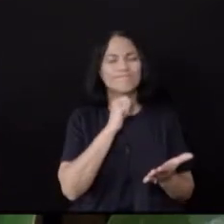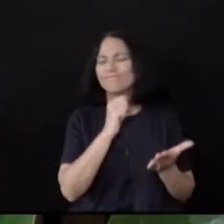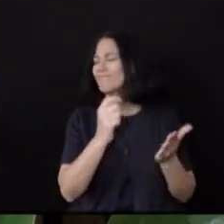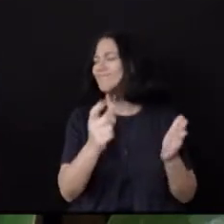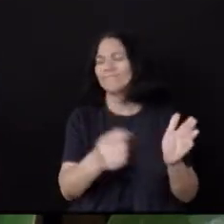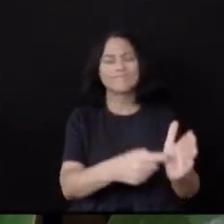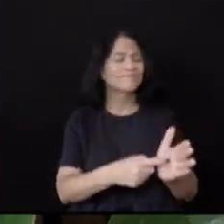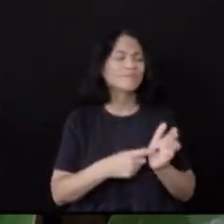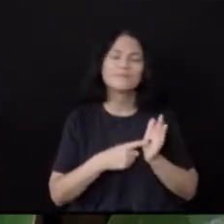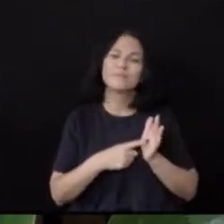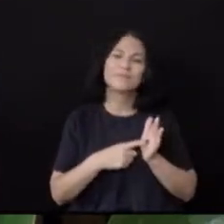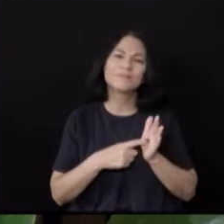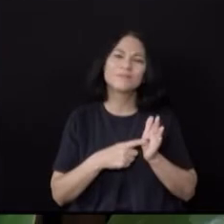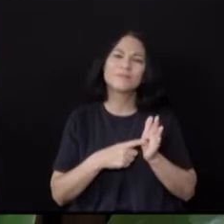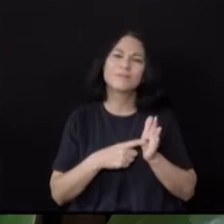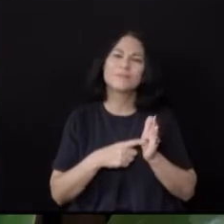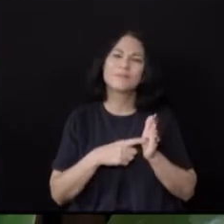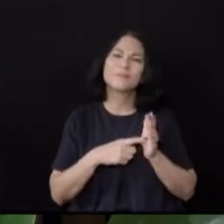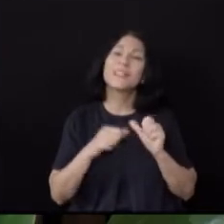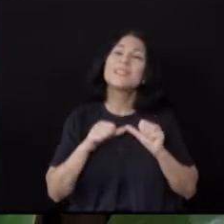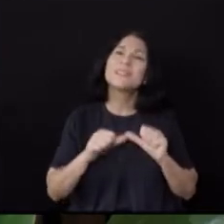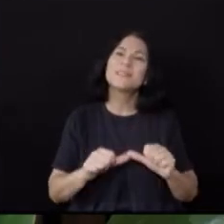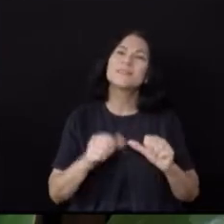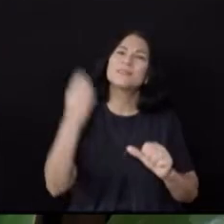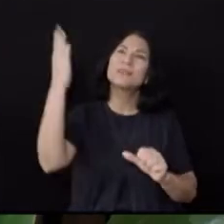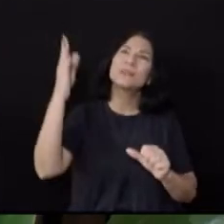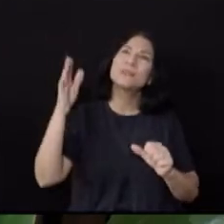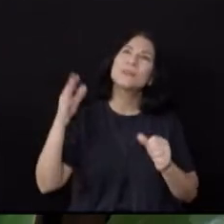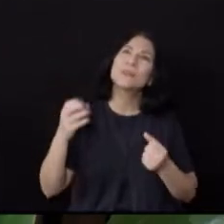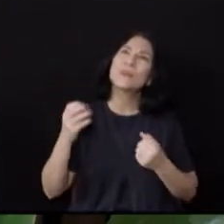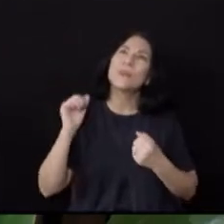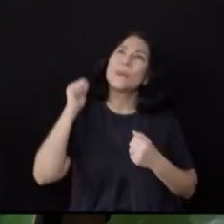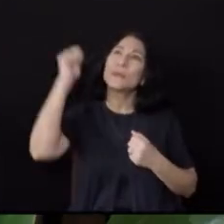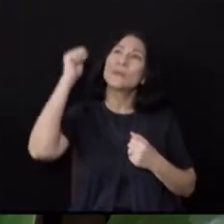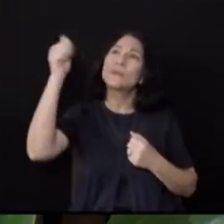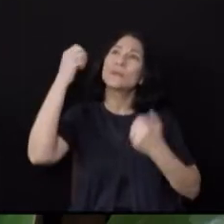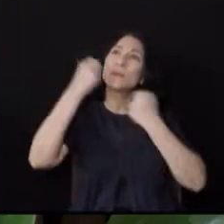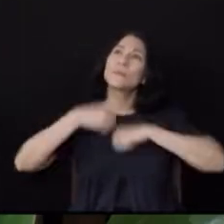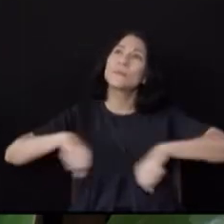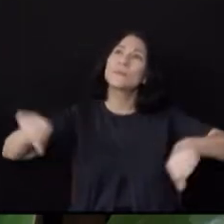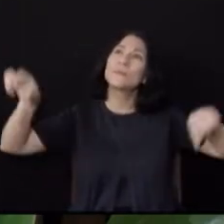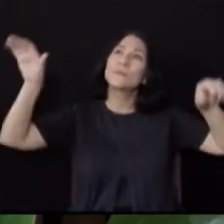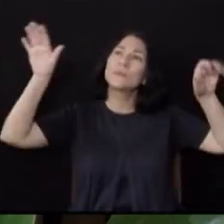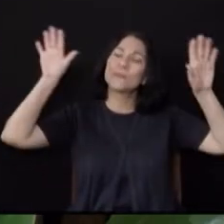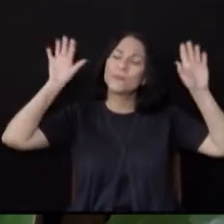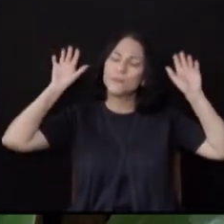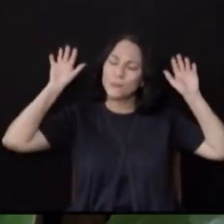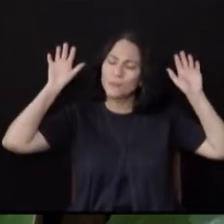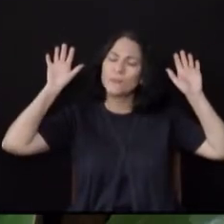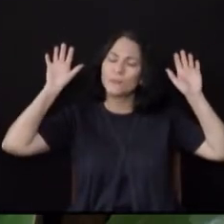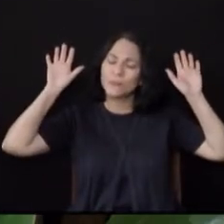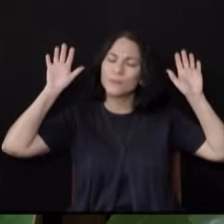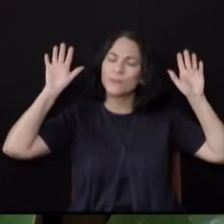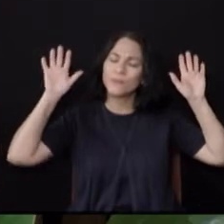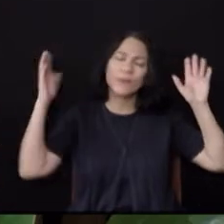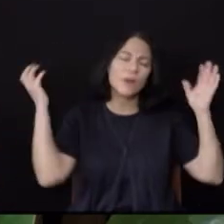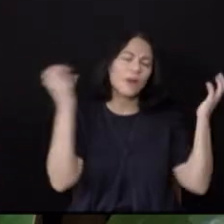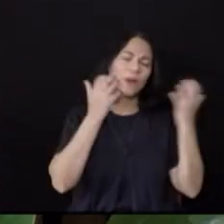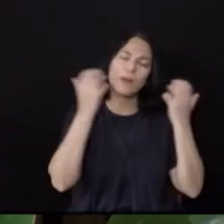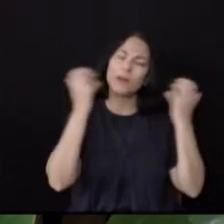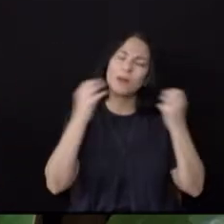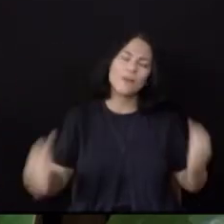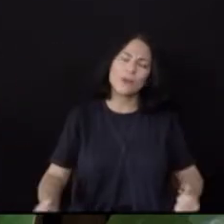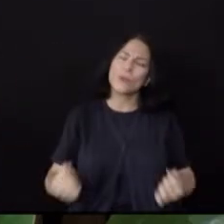I don't deserve it. Still, you give yourself away. Oh, the